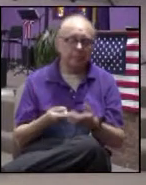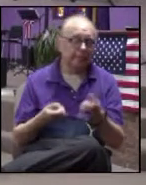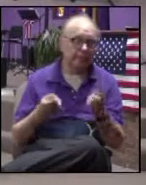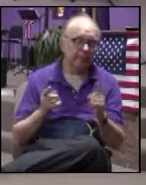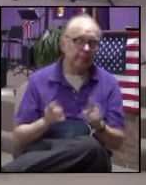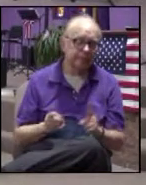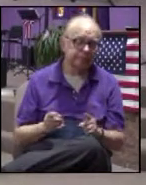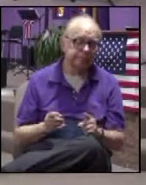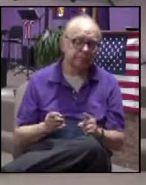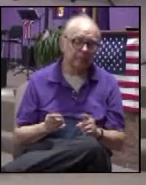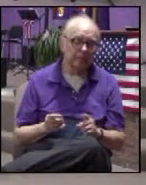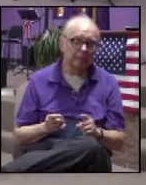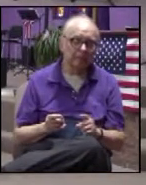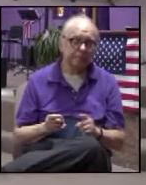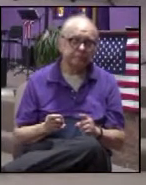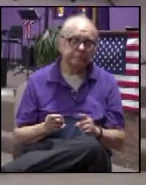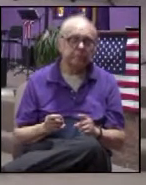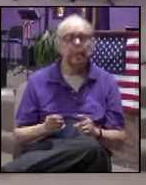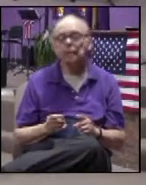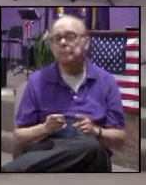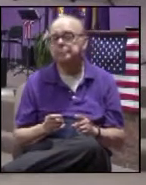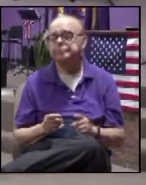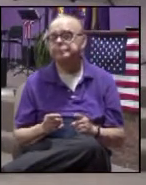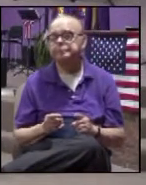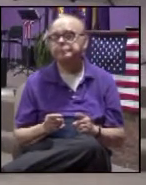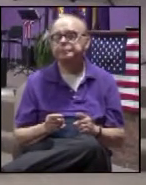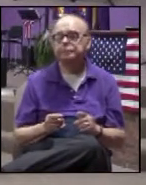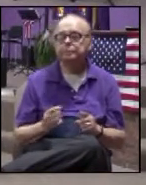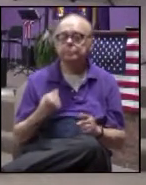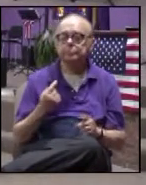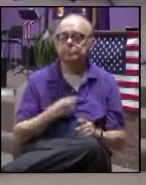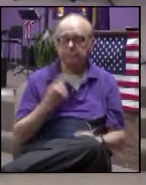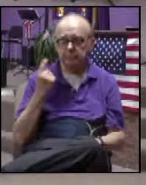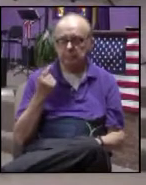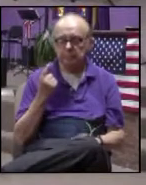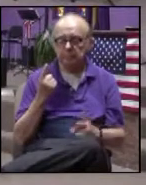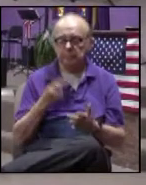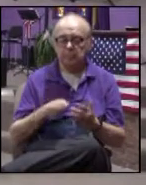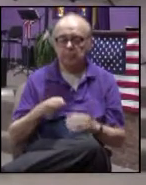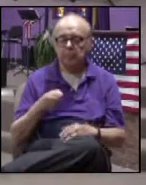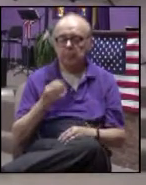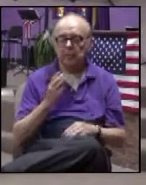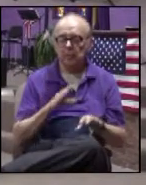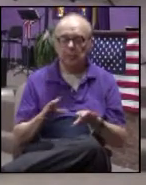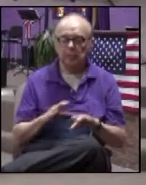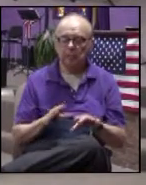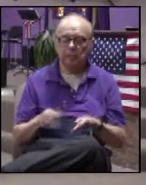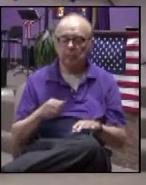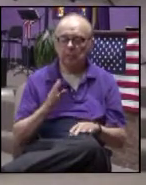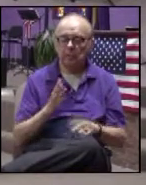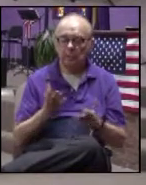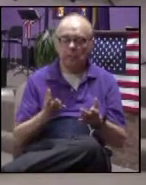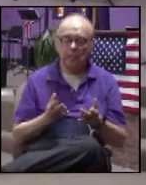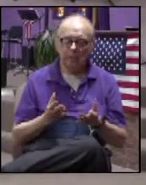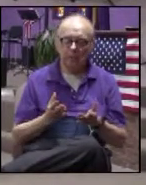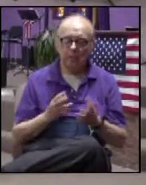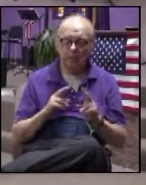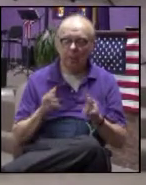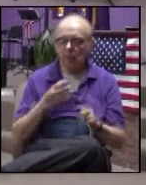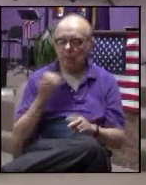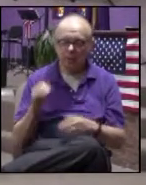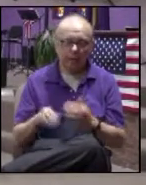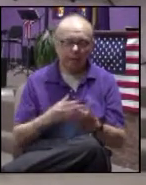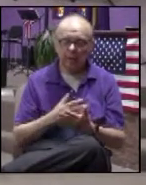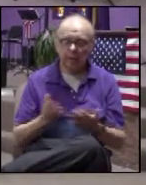happening is this. We think that what God is doing is God wants to look at the best and do all